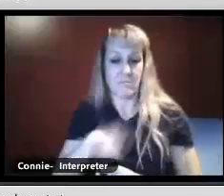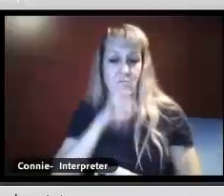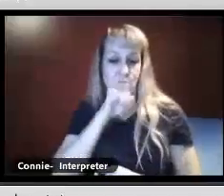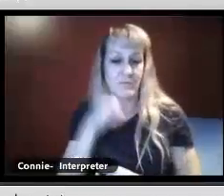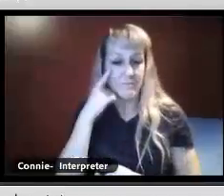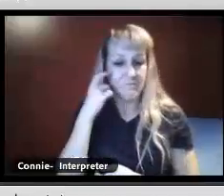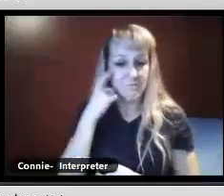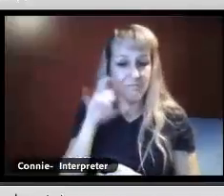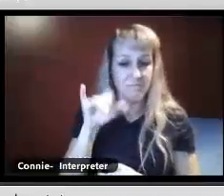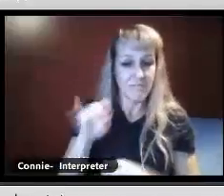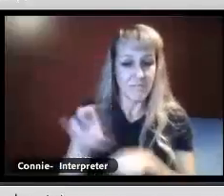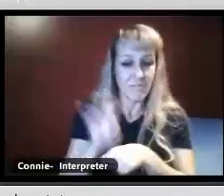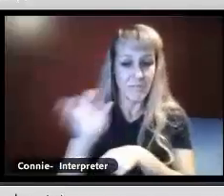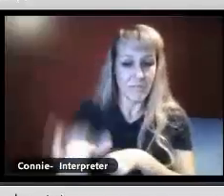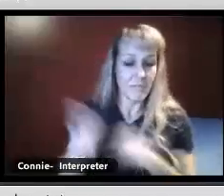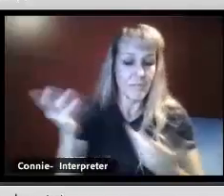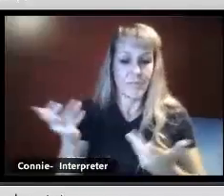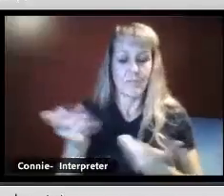using this?